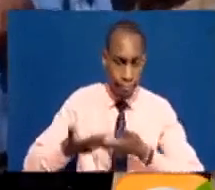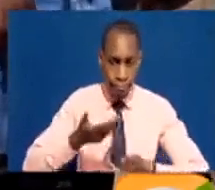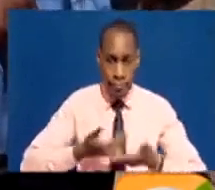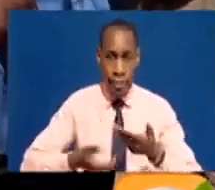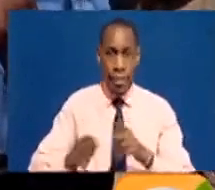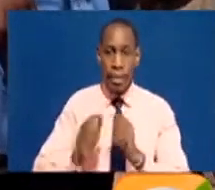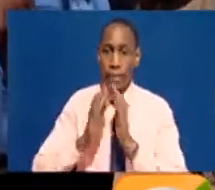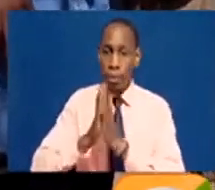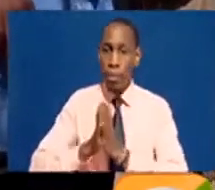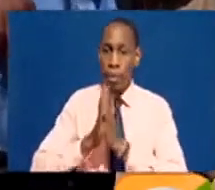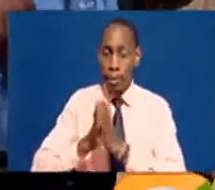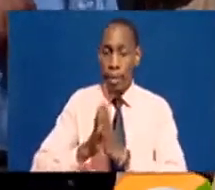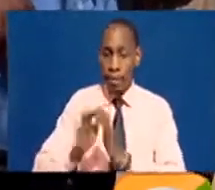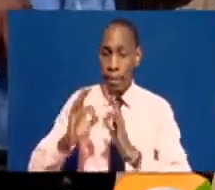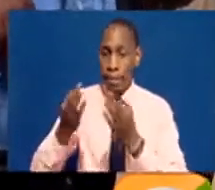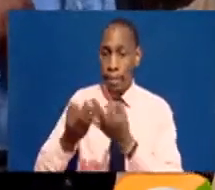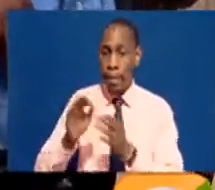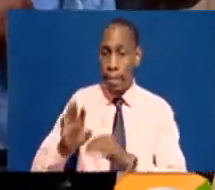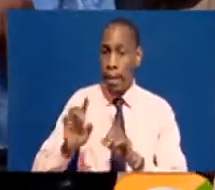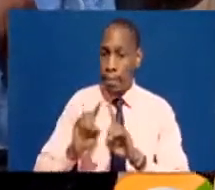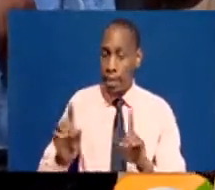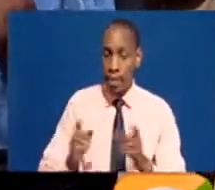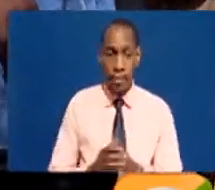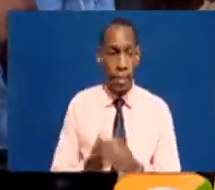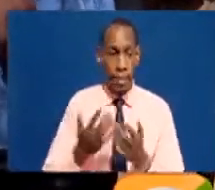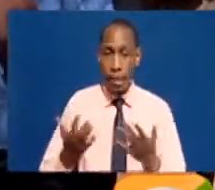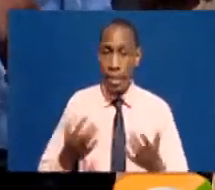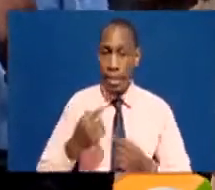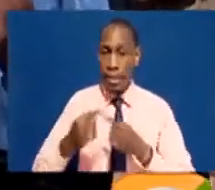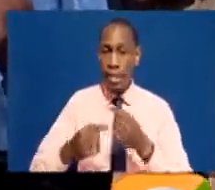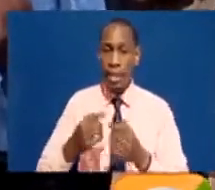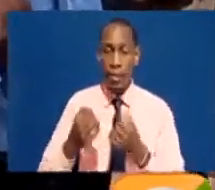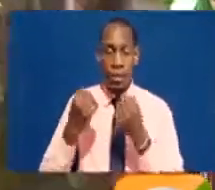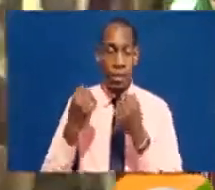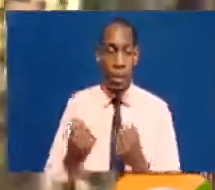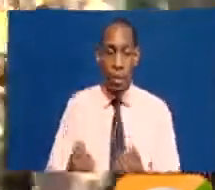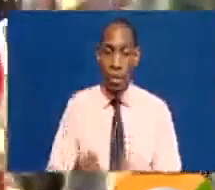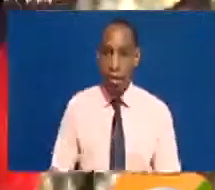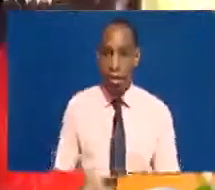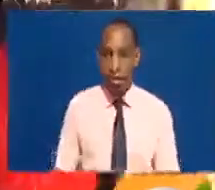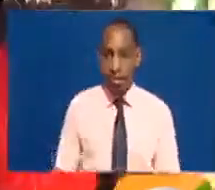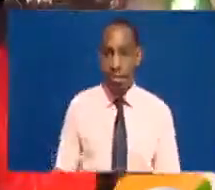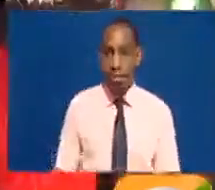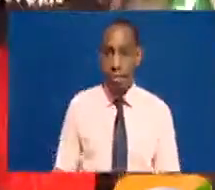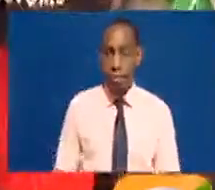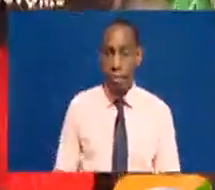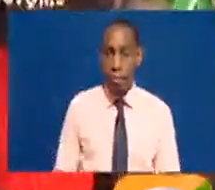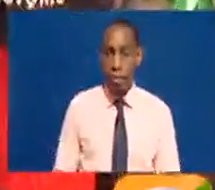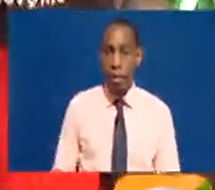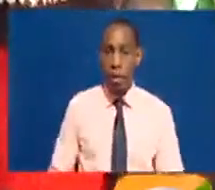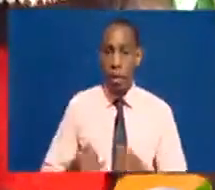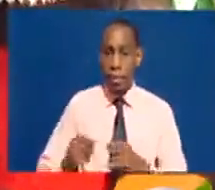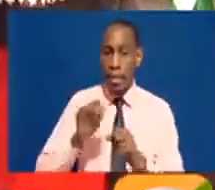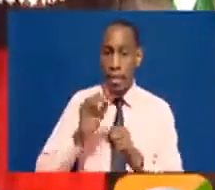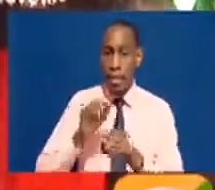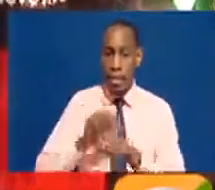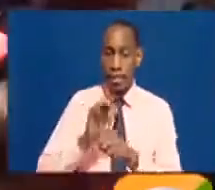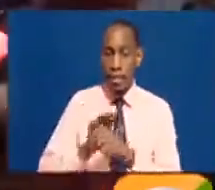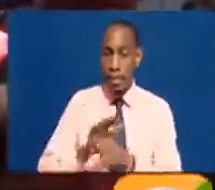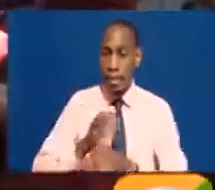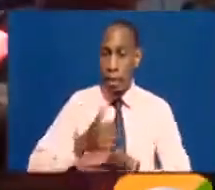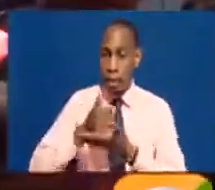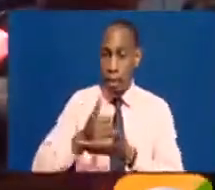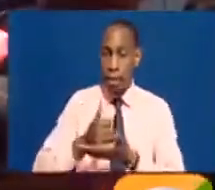na kuombea hii jamii na unakuta mambo bado inaenda inakuwa mlama. Despite the numerous attempts at